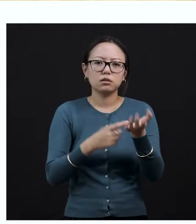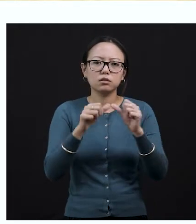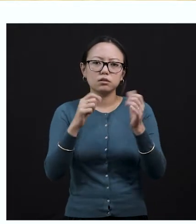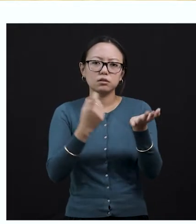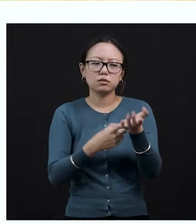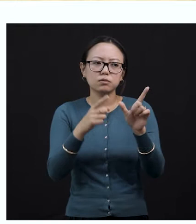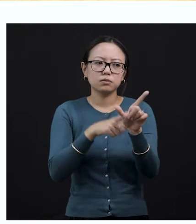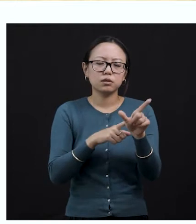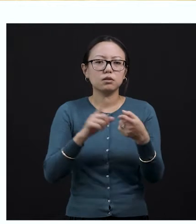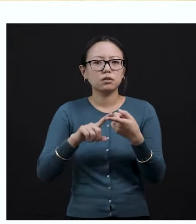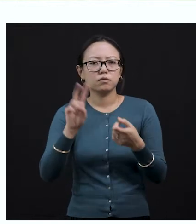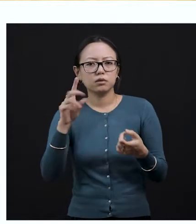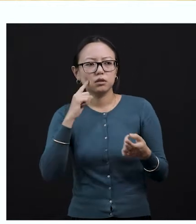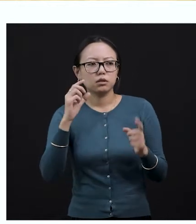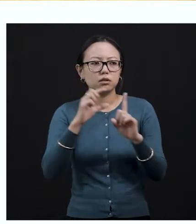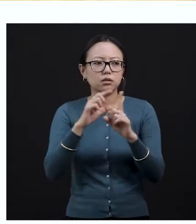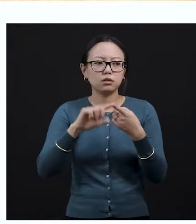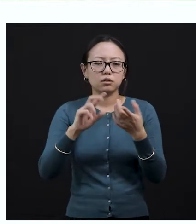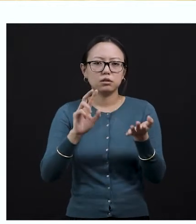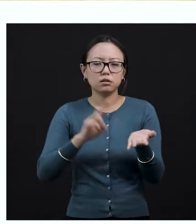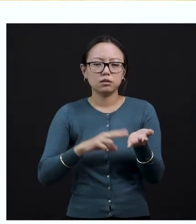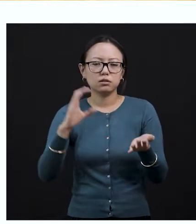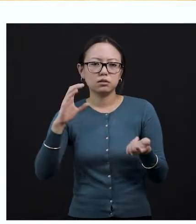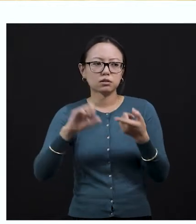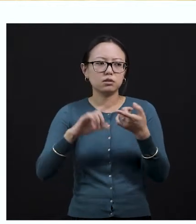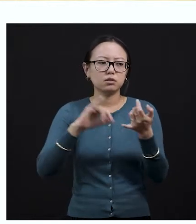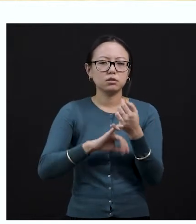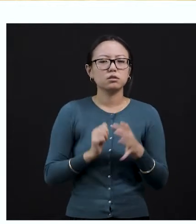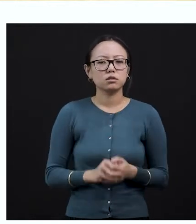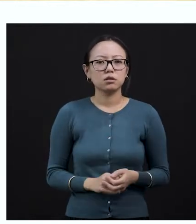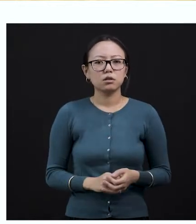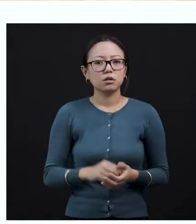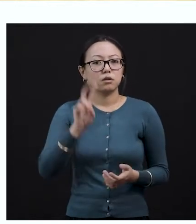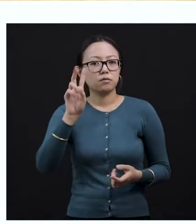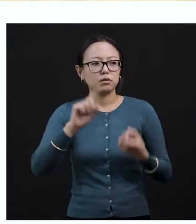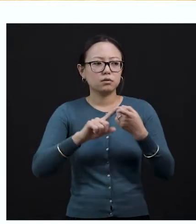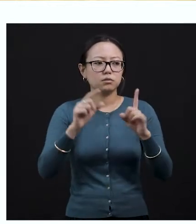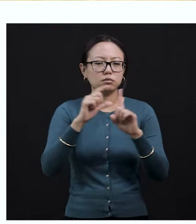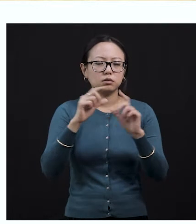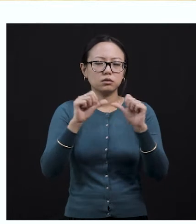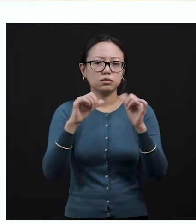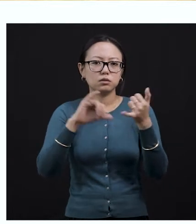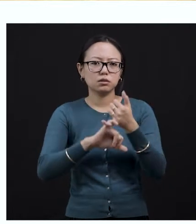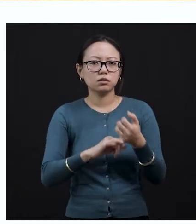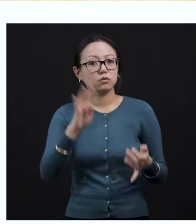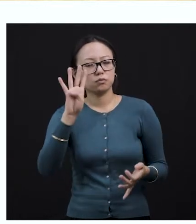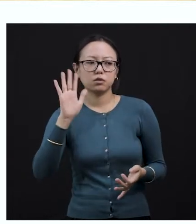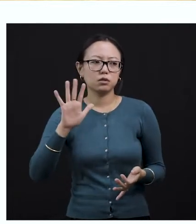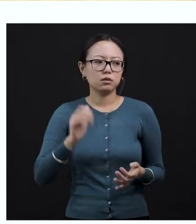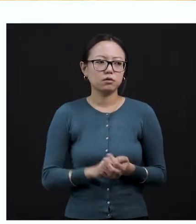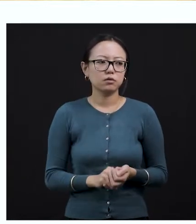Vedas are divided into four: Rig Veda, Sama Veda, Yajurva